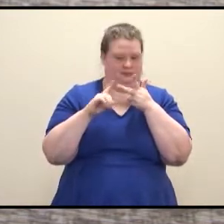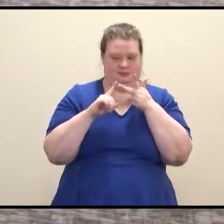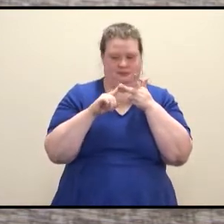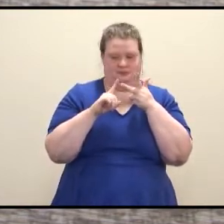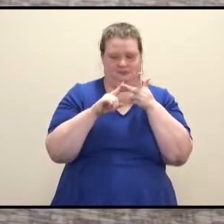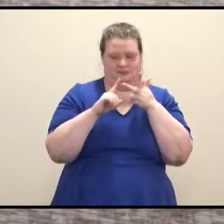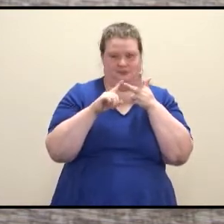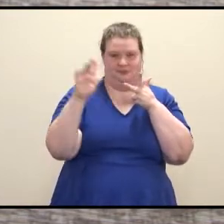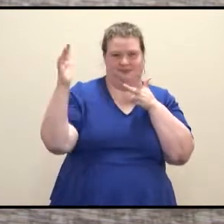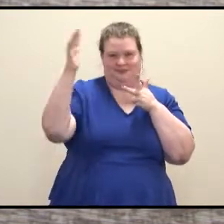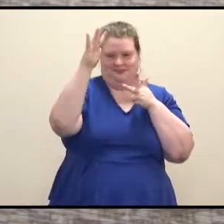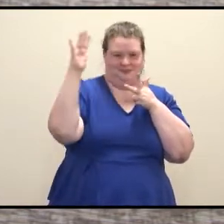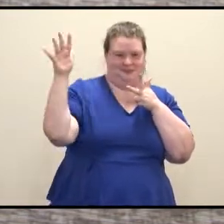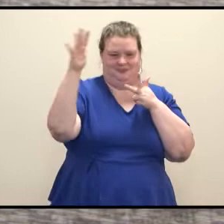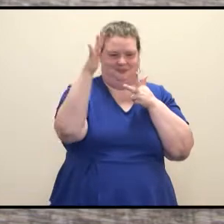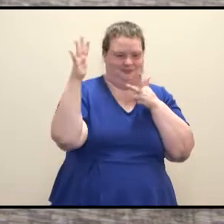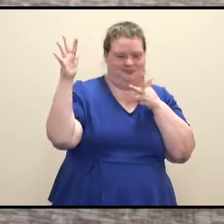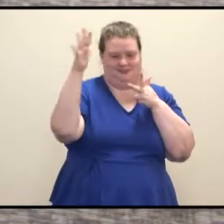and Saul Rangel.